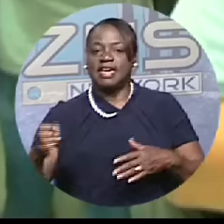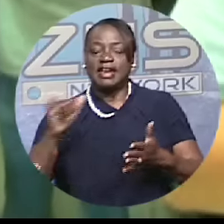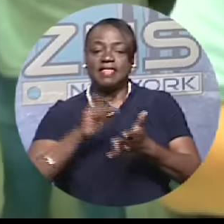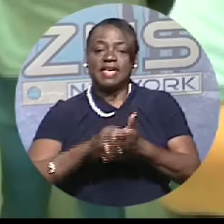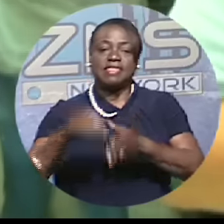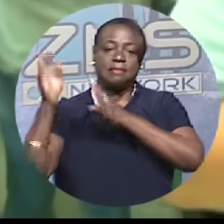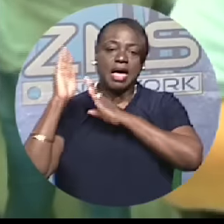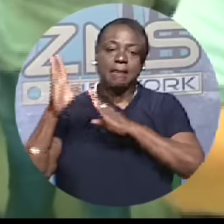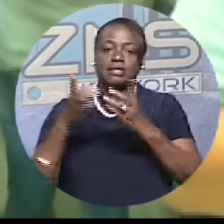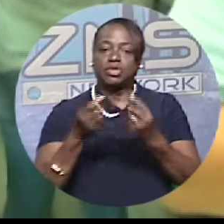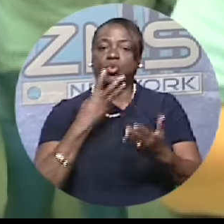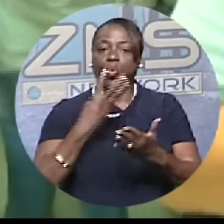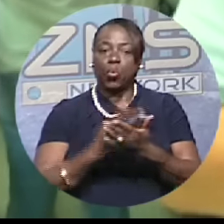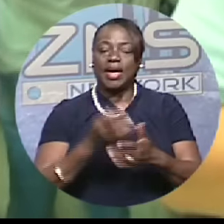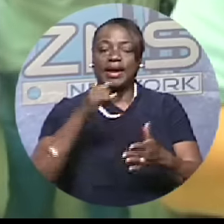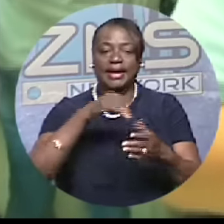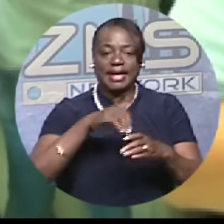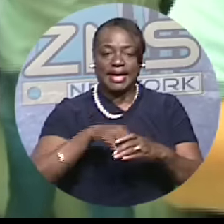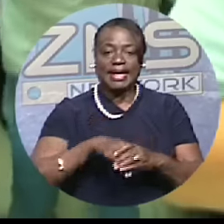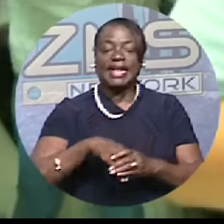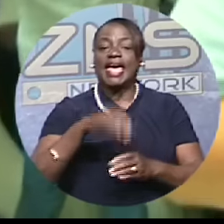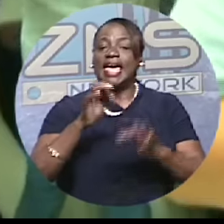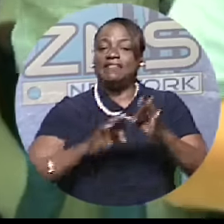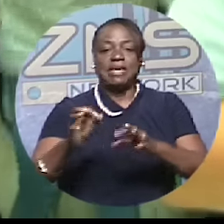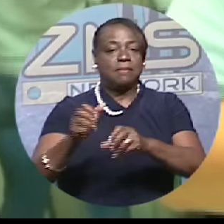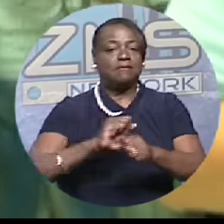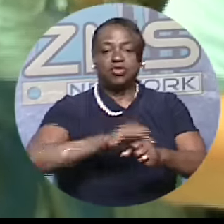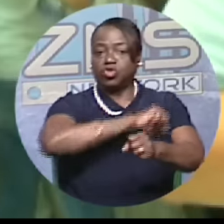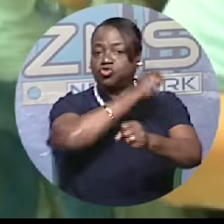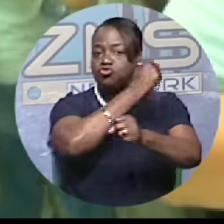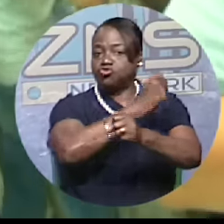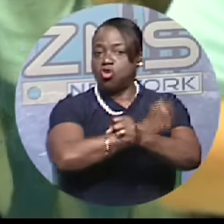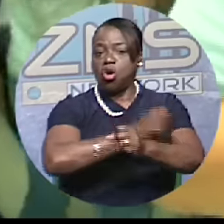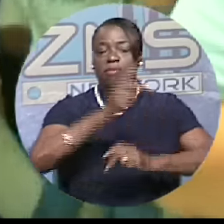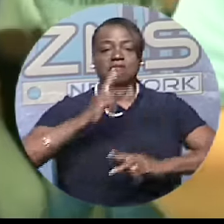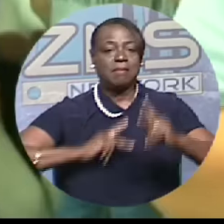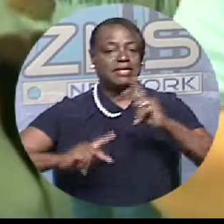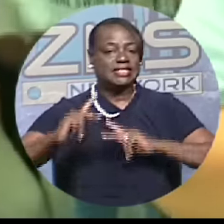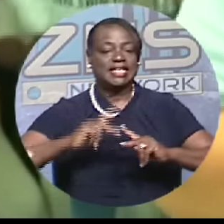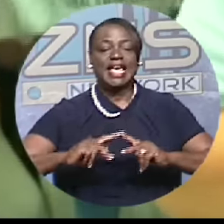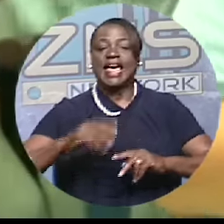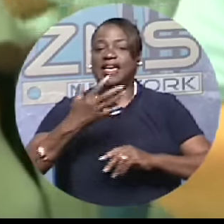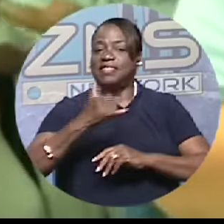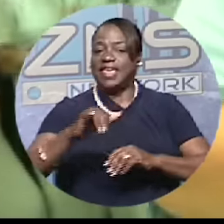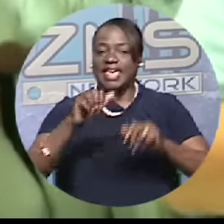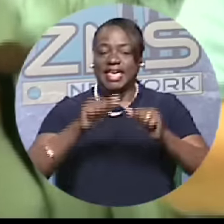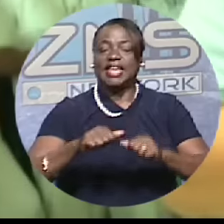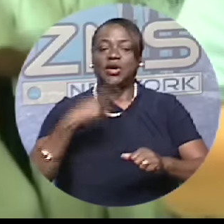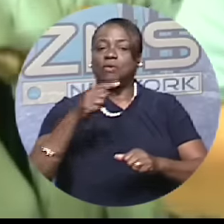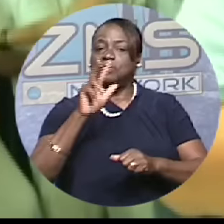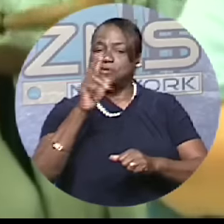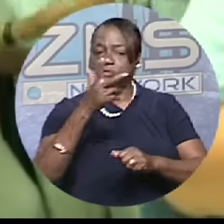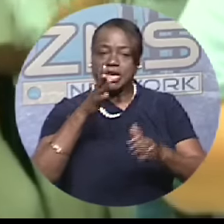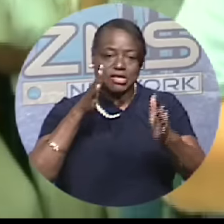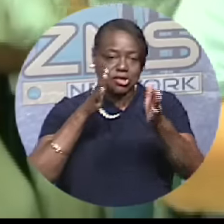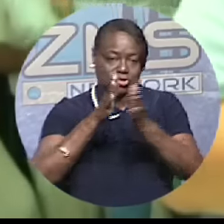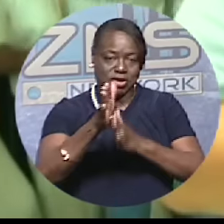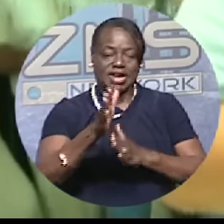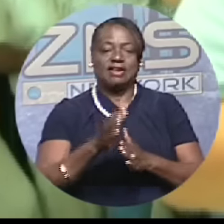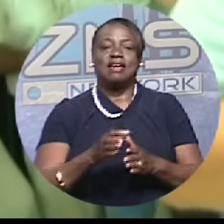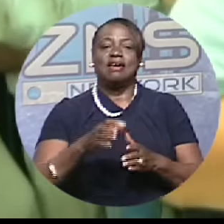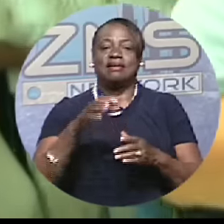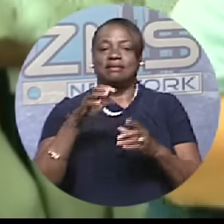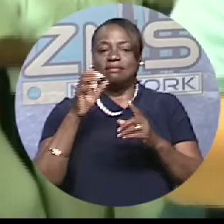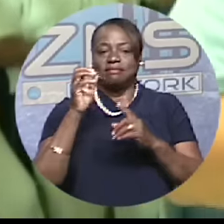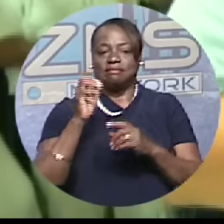in, and if they can pull off strong performances there, they could very well go after that third straight unprecedented Carifta Swimming